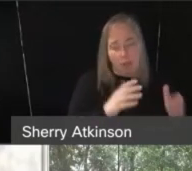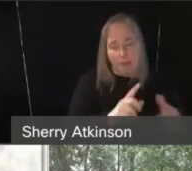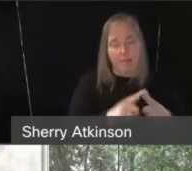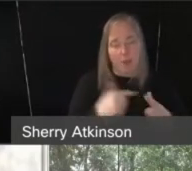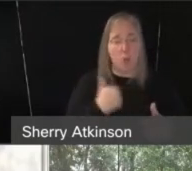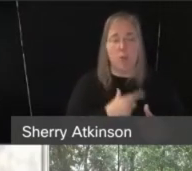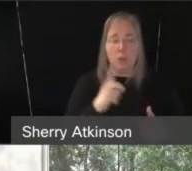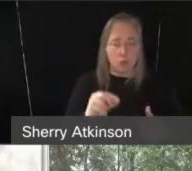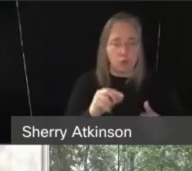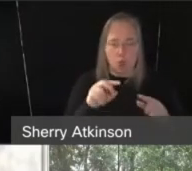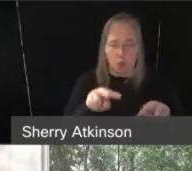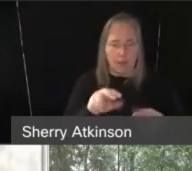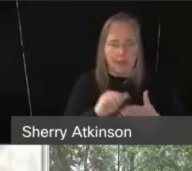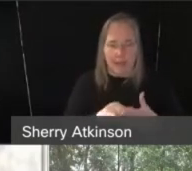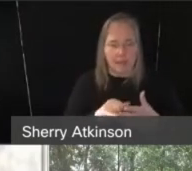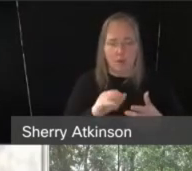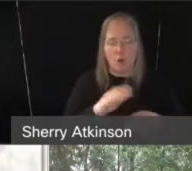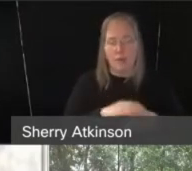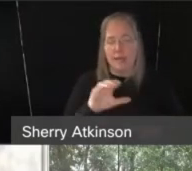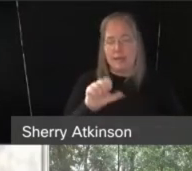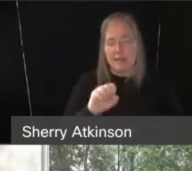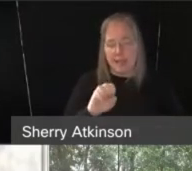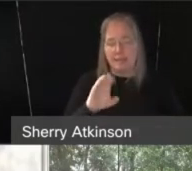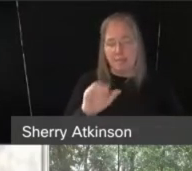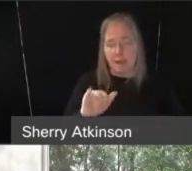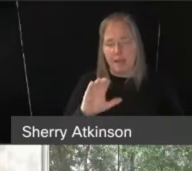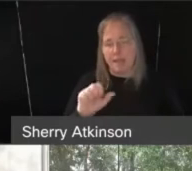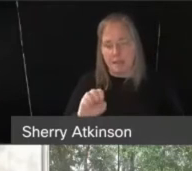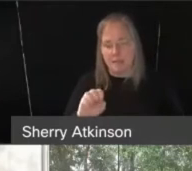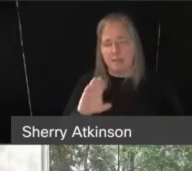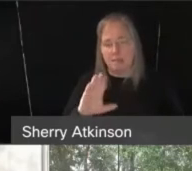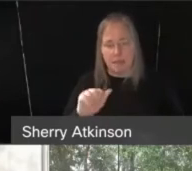a case by case basis. Thank you.